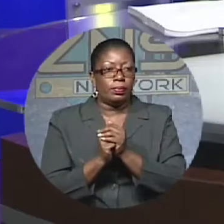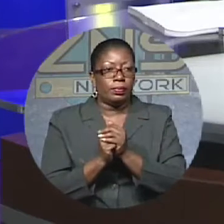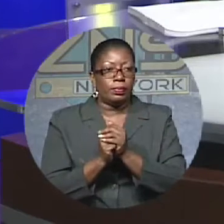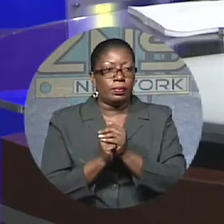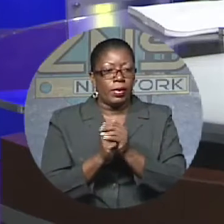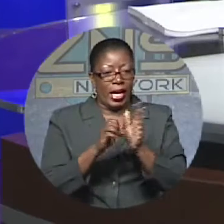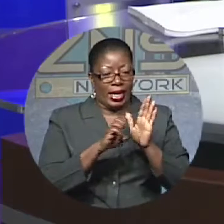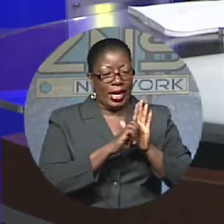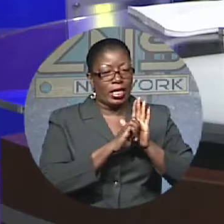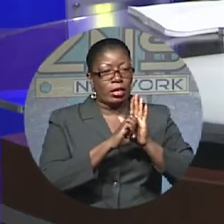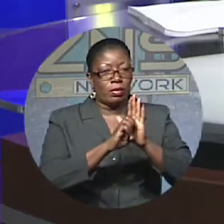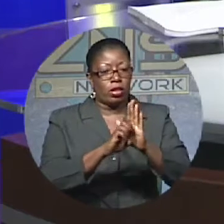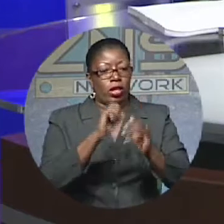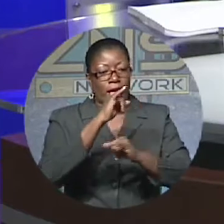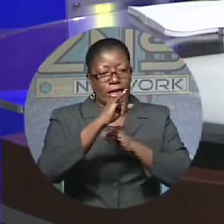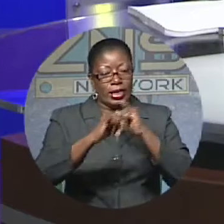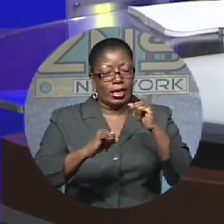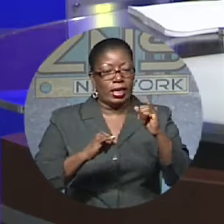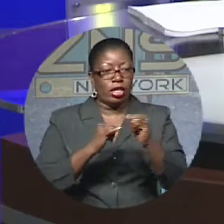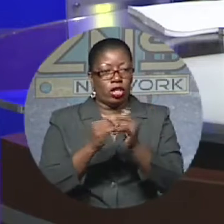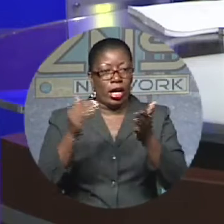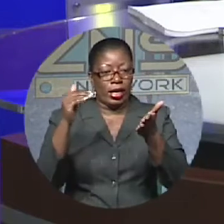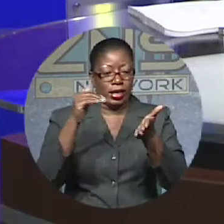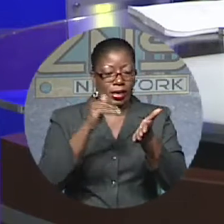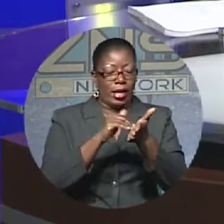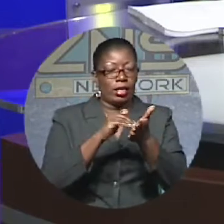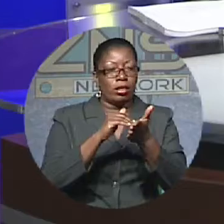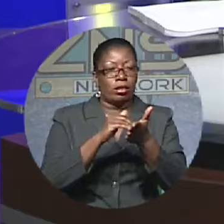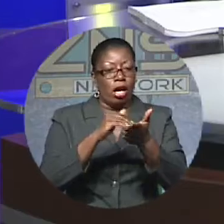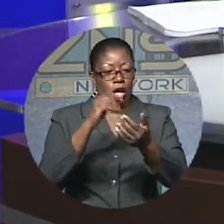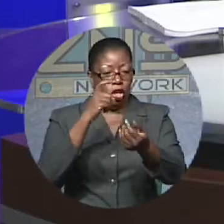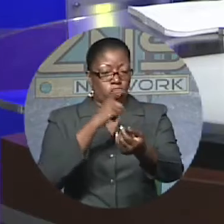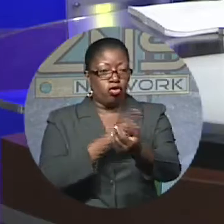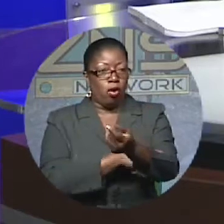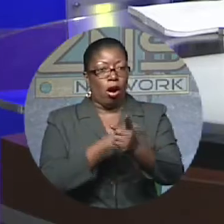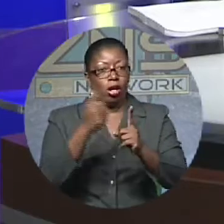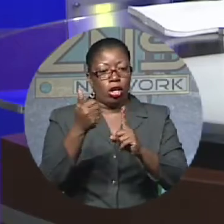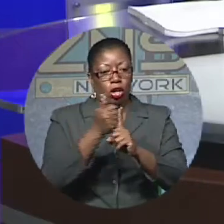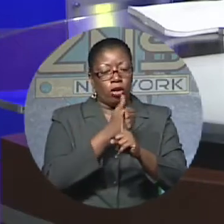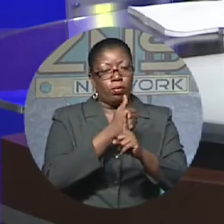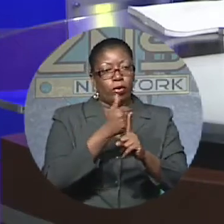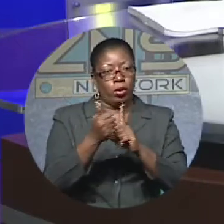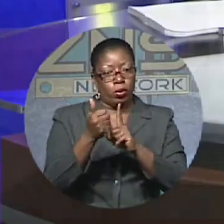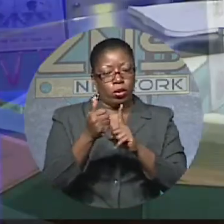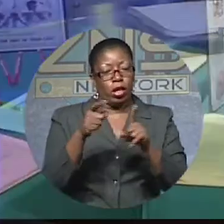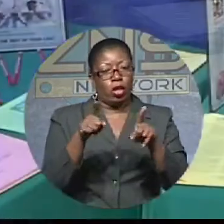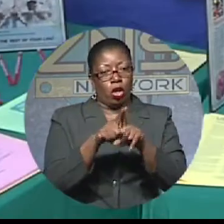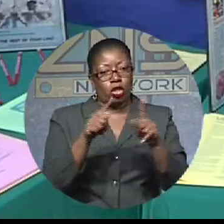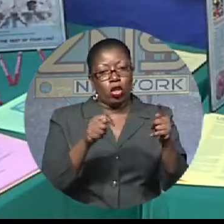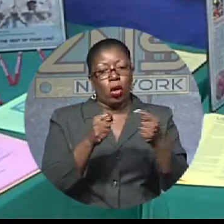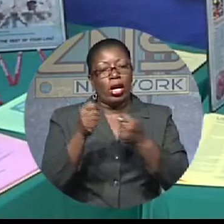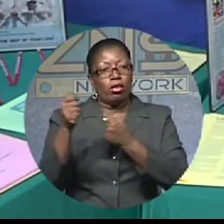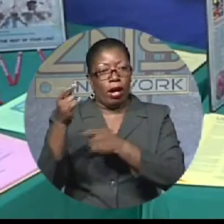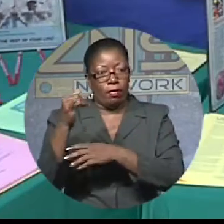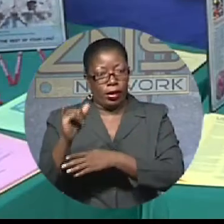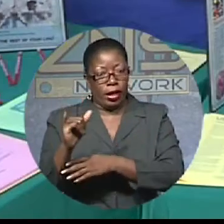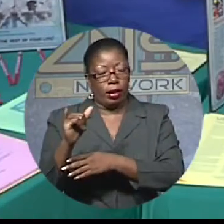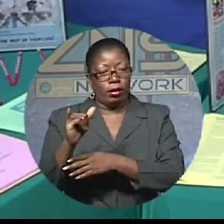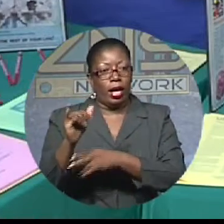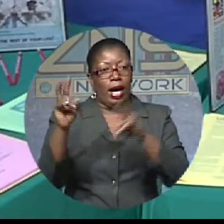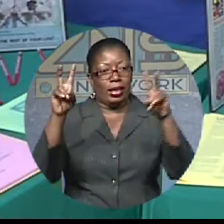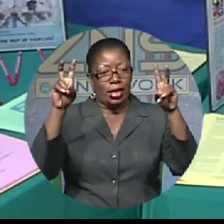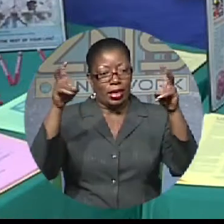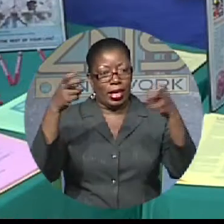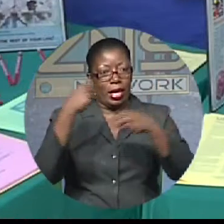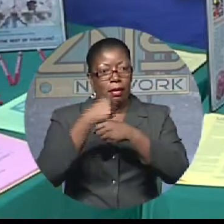An exhibition on International Day Against Drug Abuse and Illicit Drug Trafficking is currently on display at the Mall at Marathon. Under the theme,